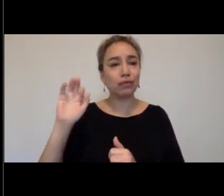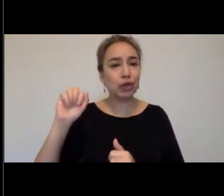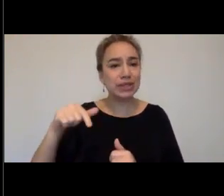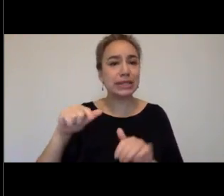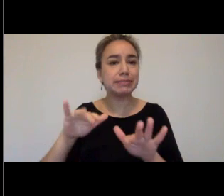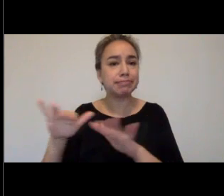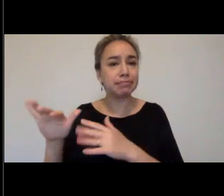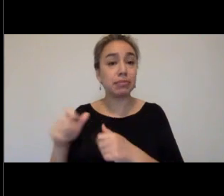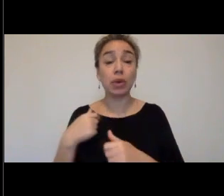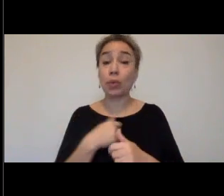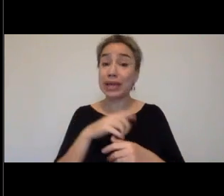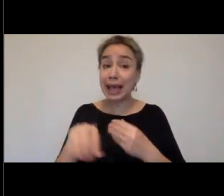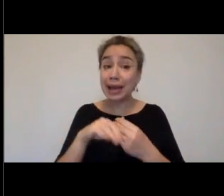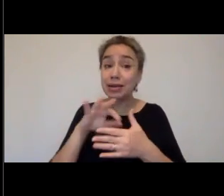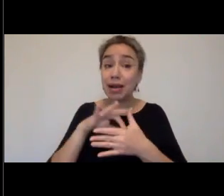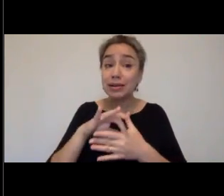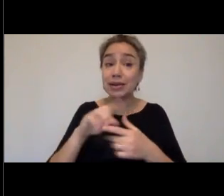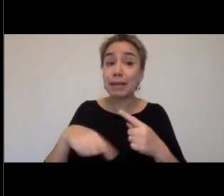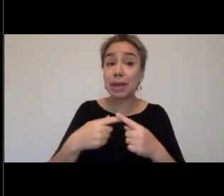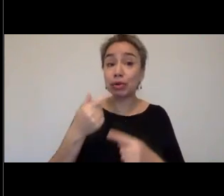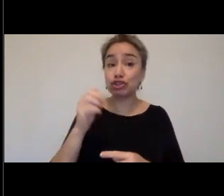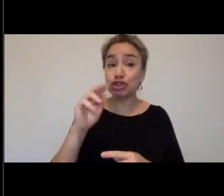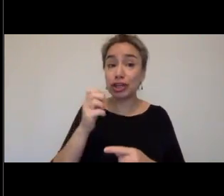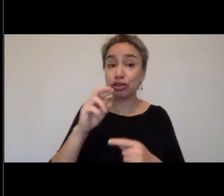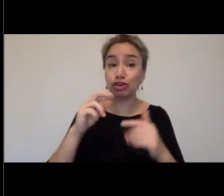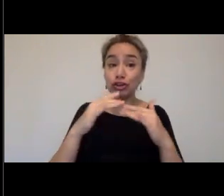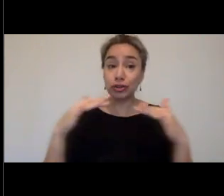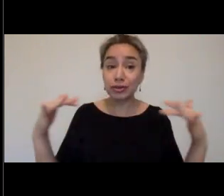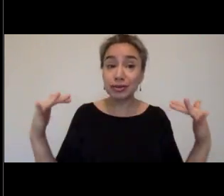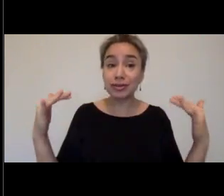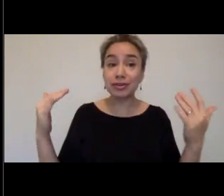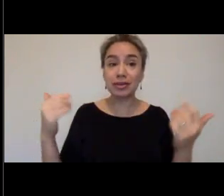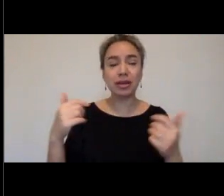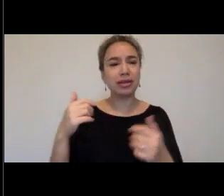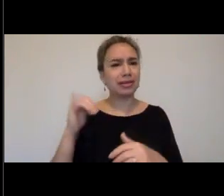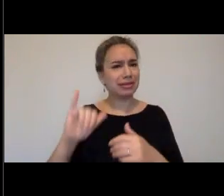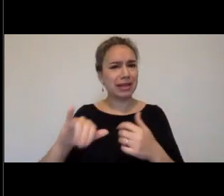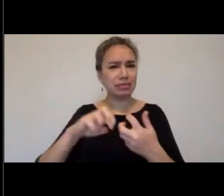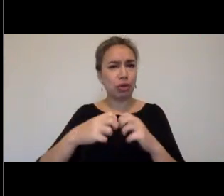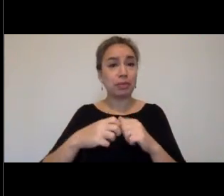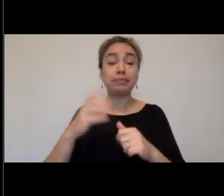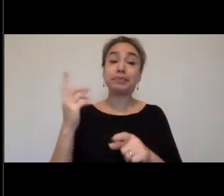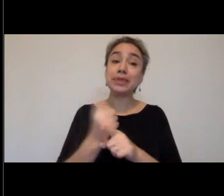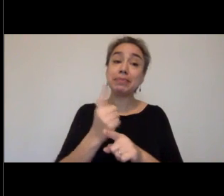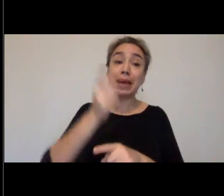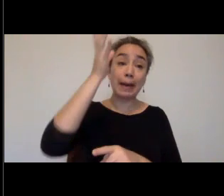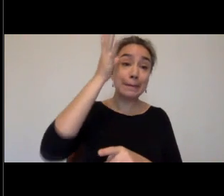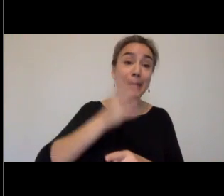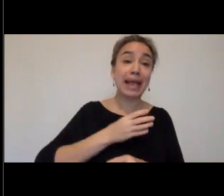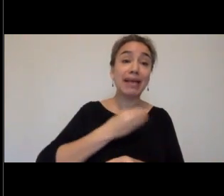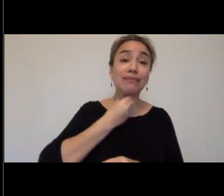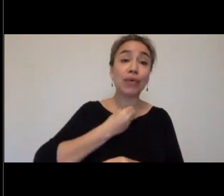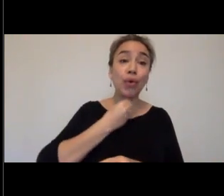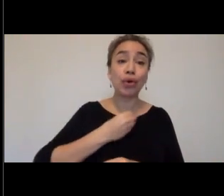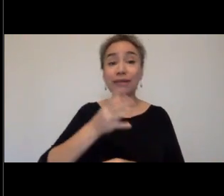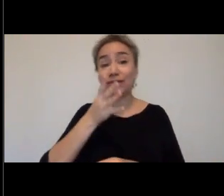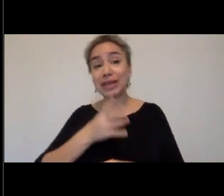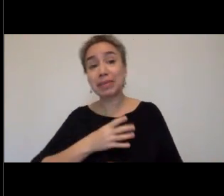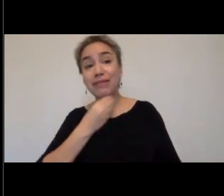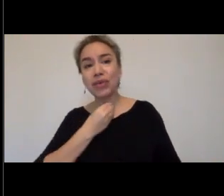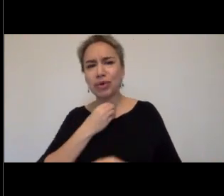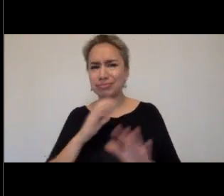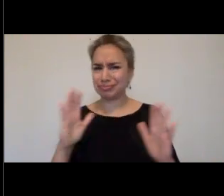diversity to problematize the notion of a typical male or female vocal tract. And the reason for this is